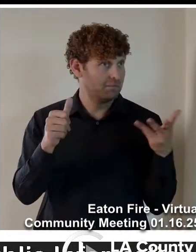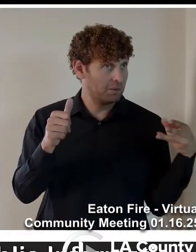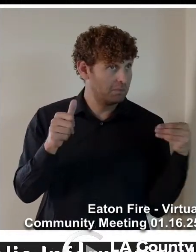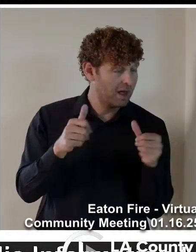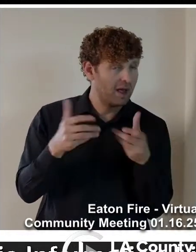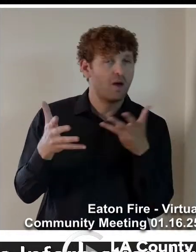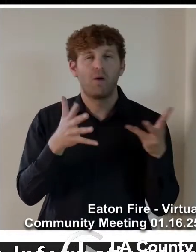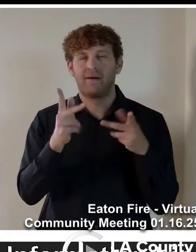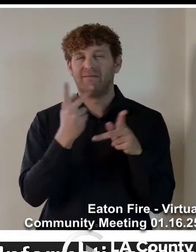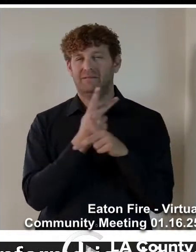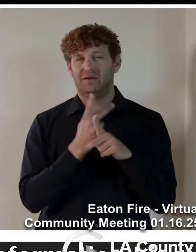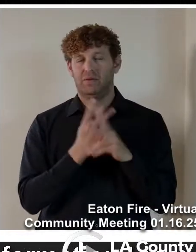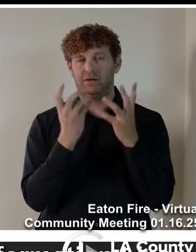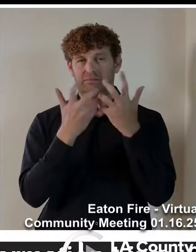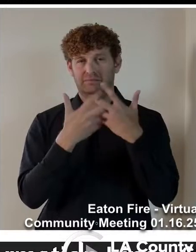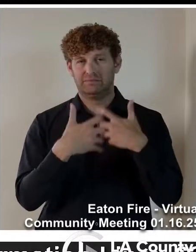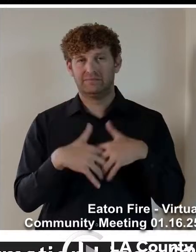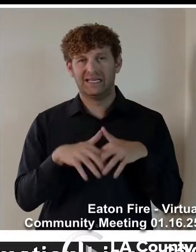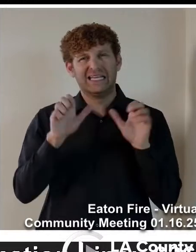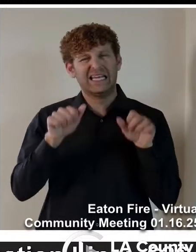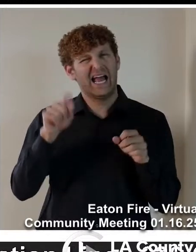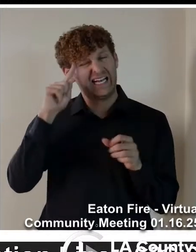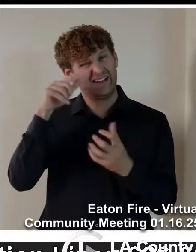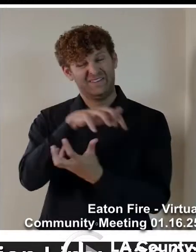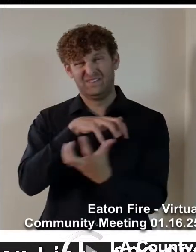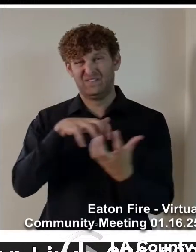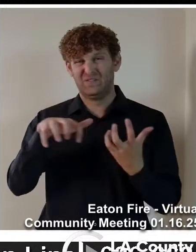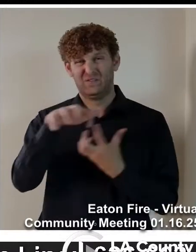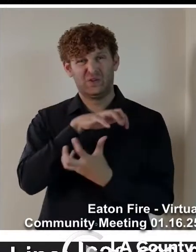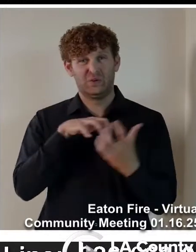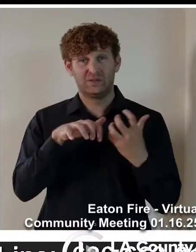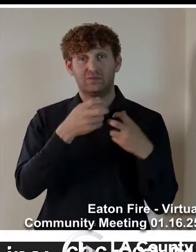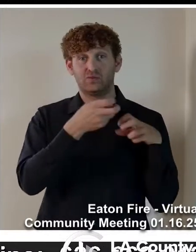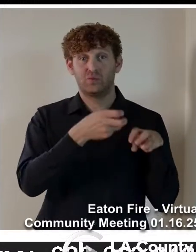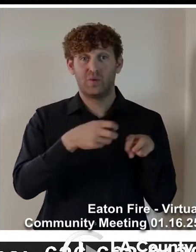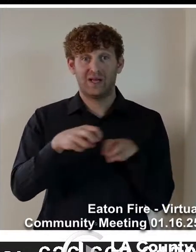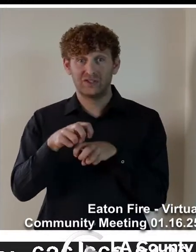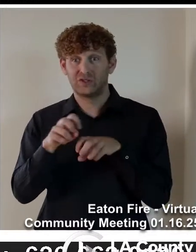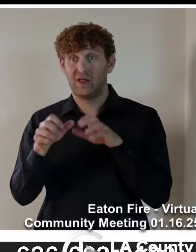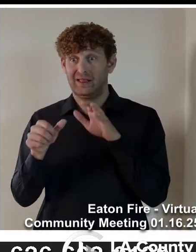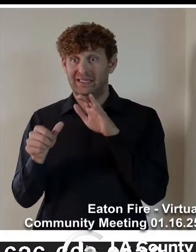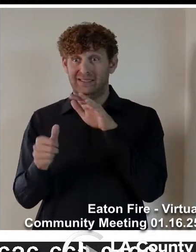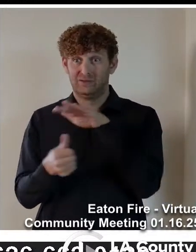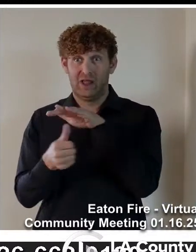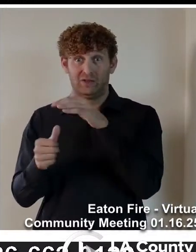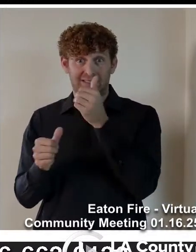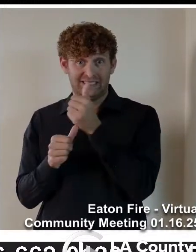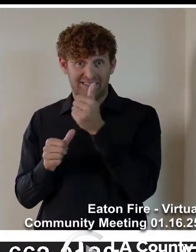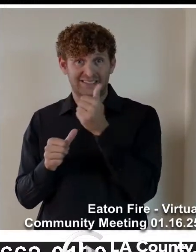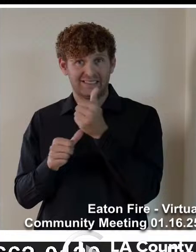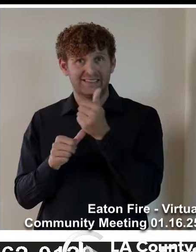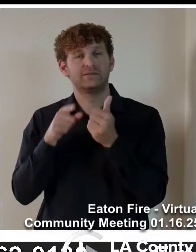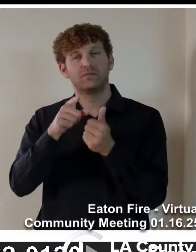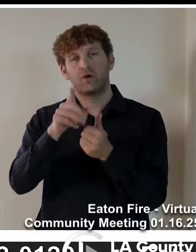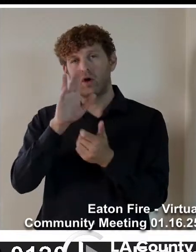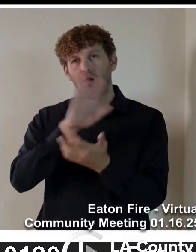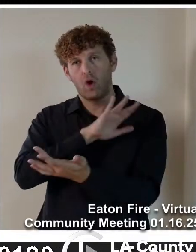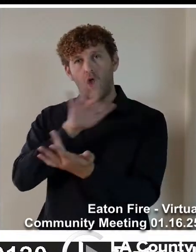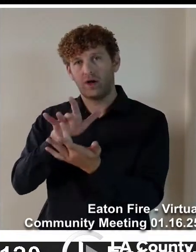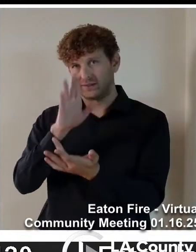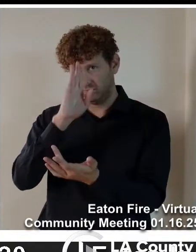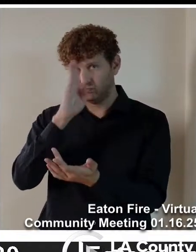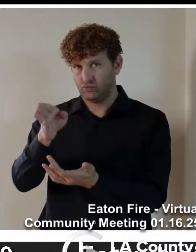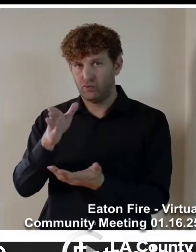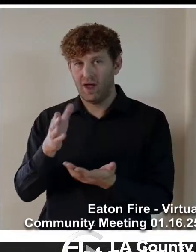confusing. So, transitional sheltering assistance, we will contact you directly if you have applied for FEMA assistance. And